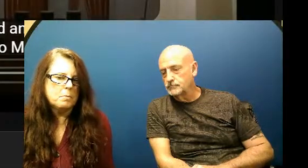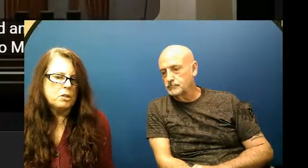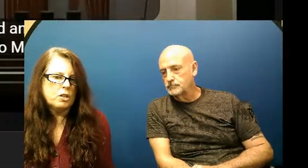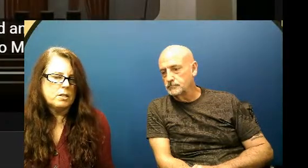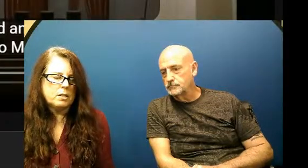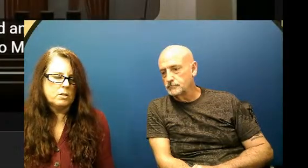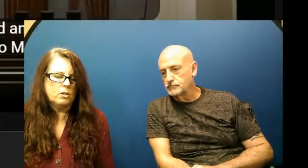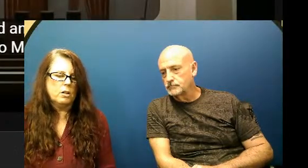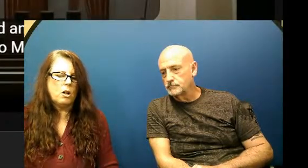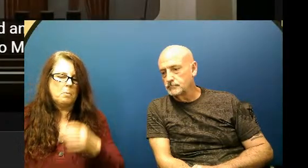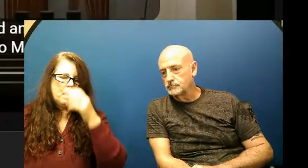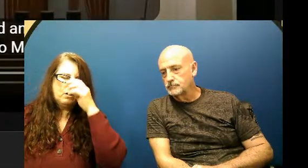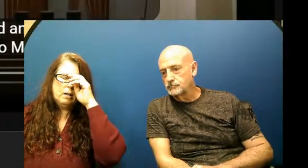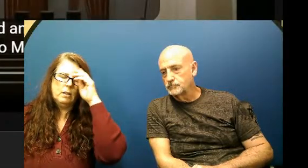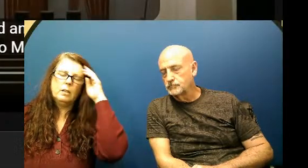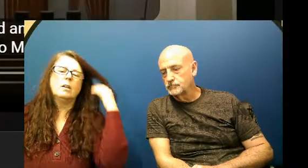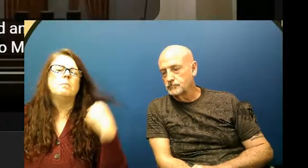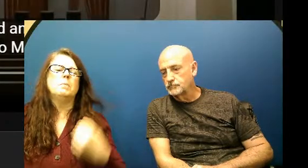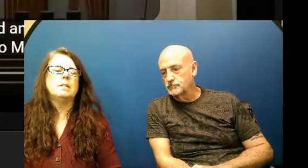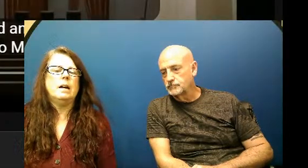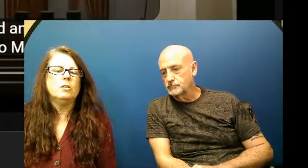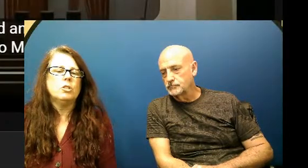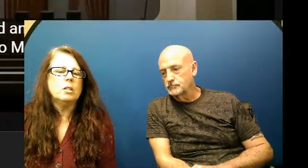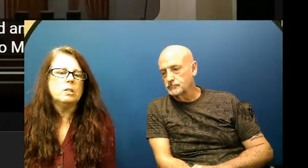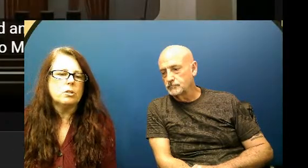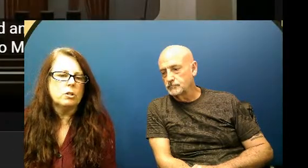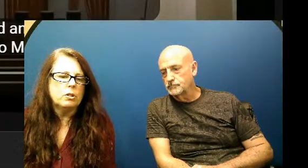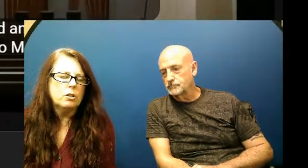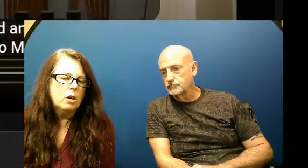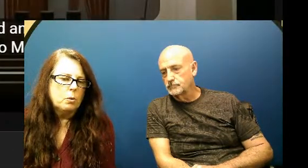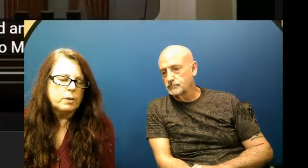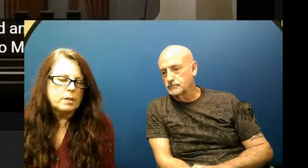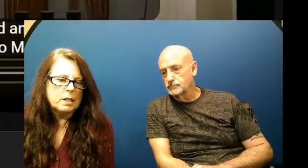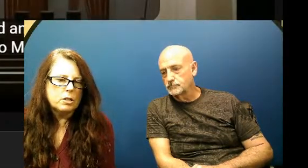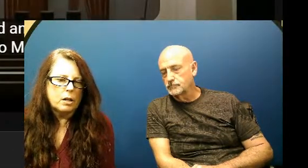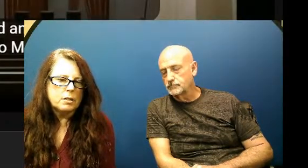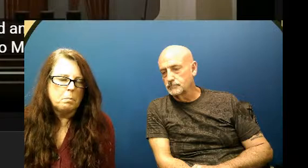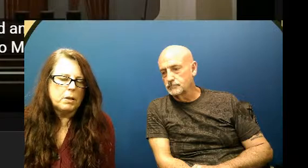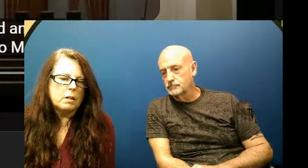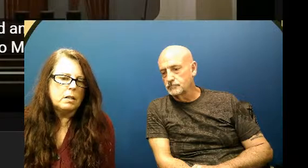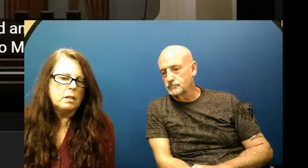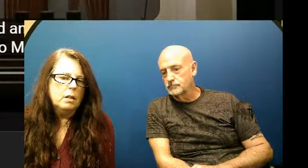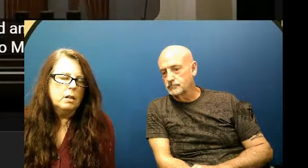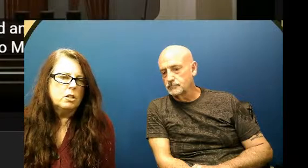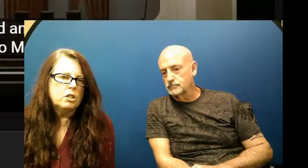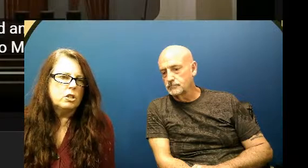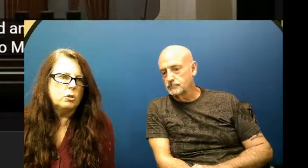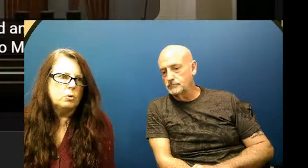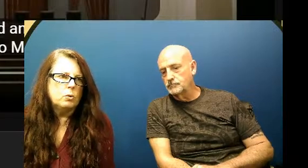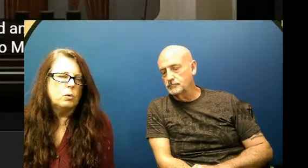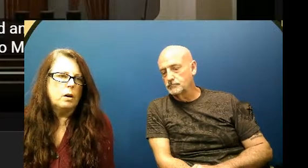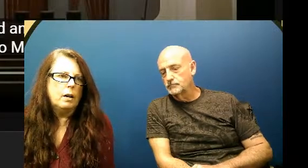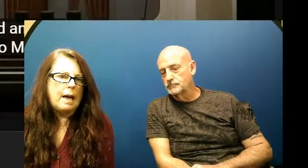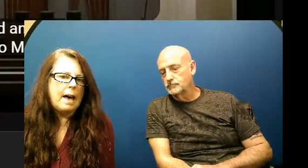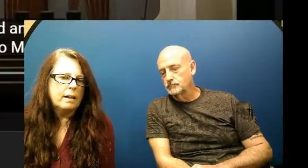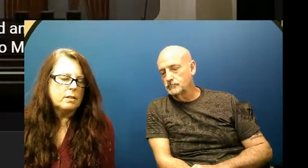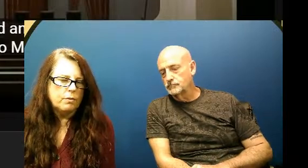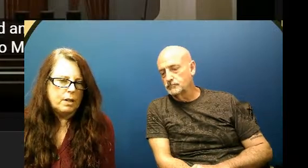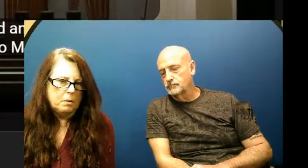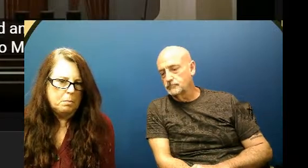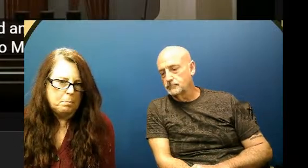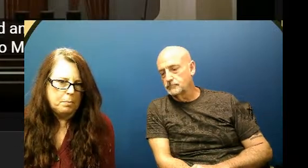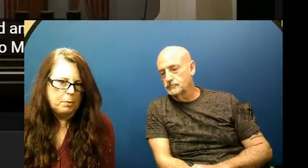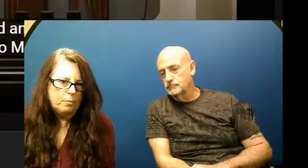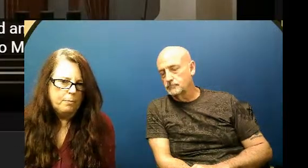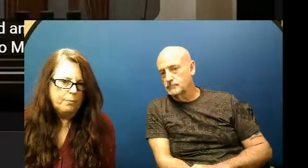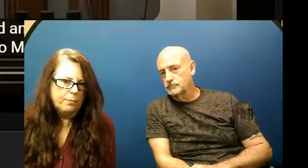actually, and some of the justices are going to call them out on it, that the government's actually concerned with TikTok's ability to